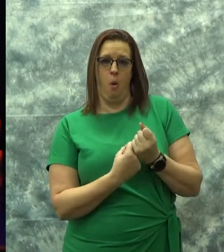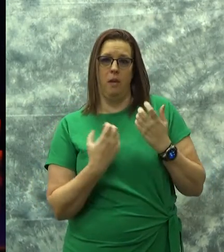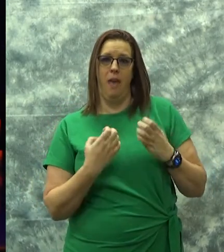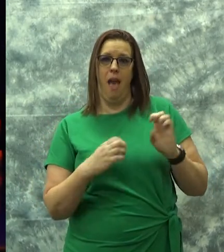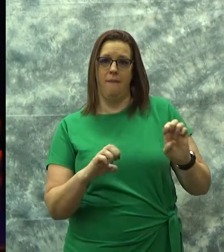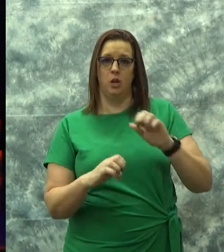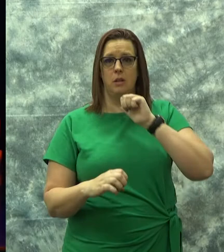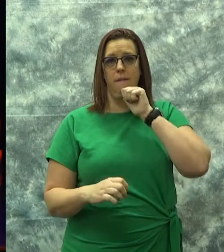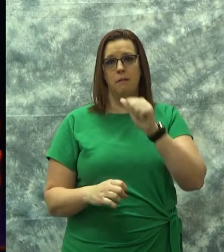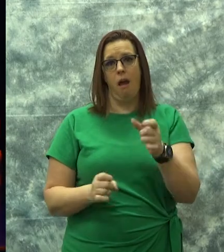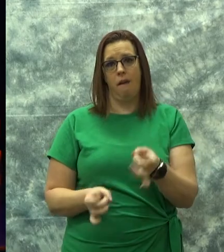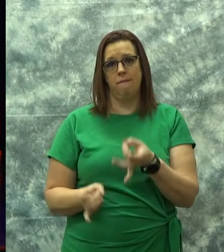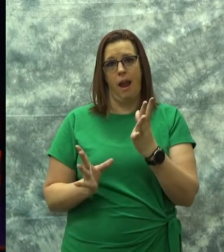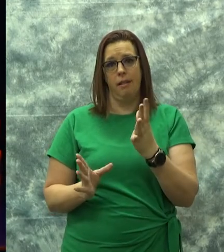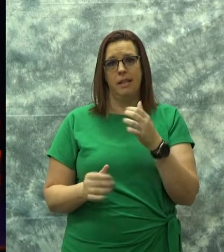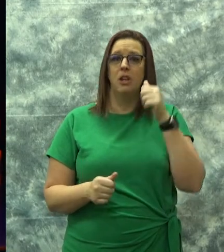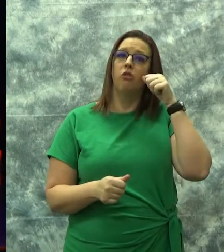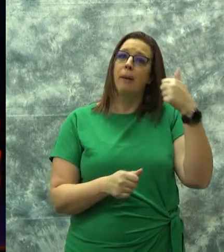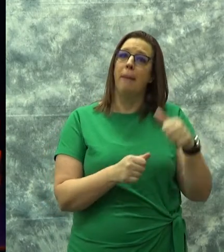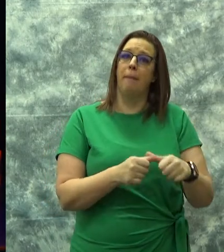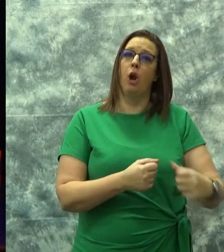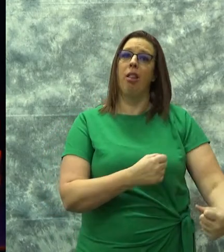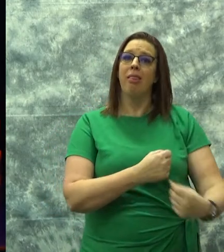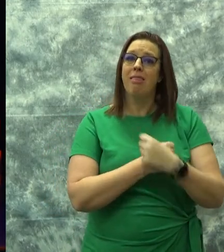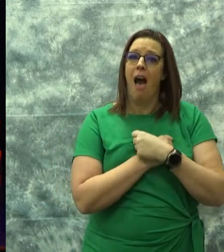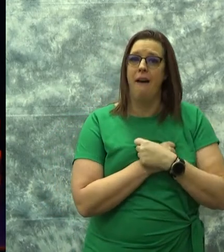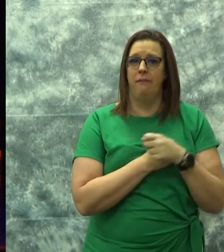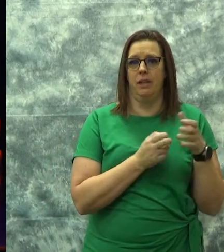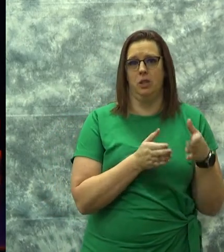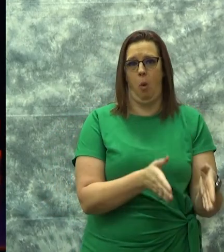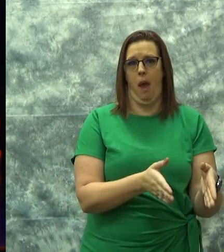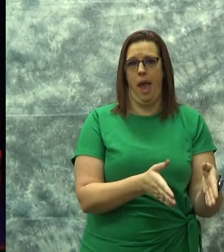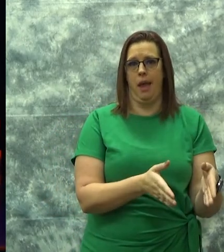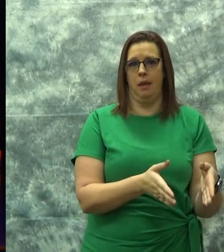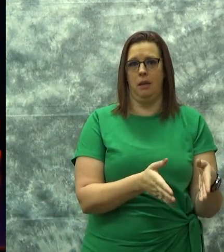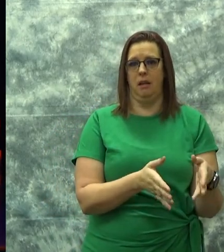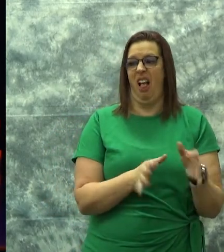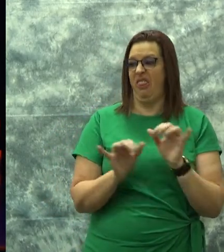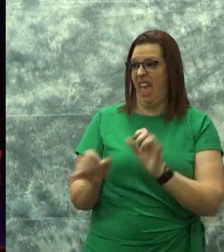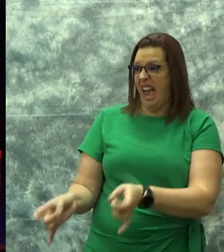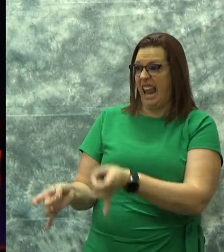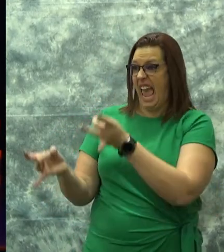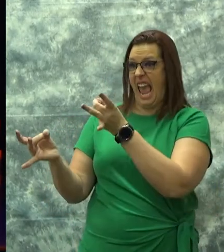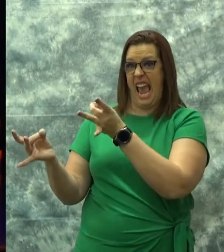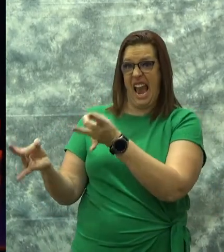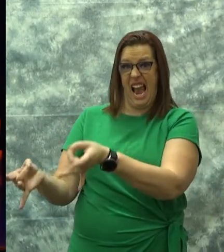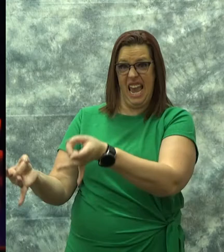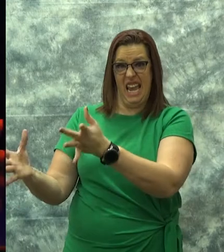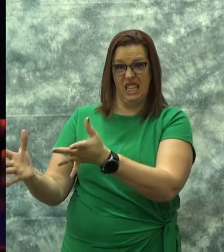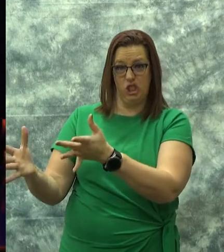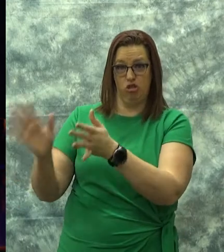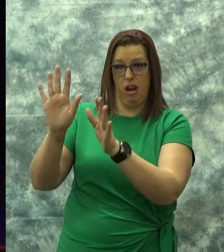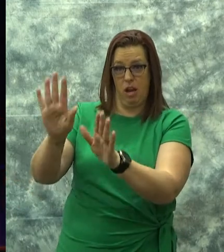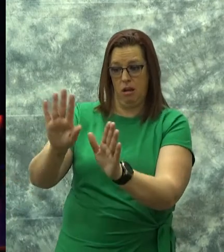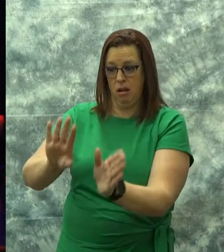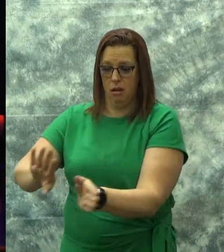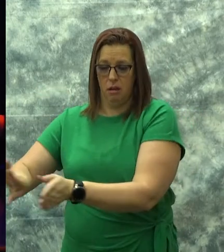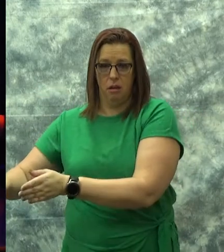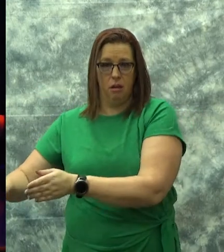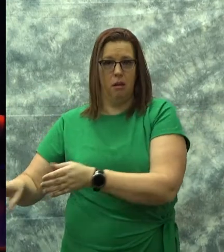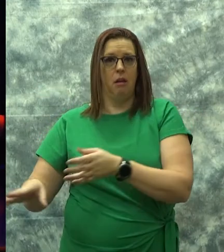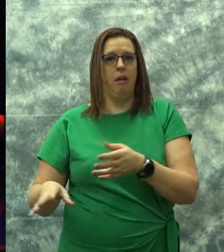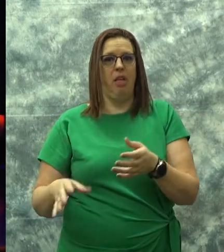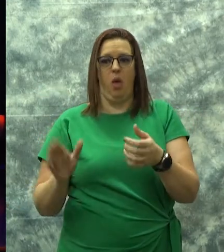nonviolence and to remember that love is the way, that hatred and putting people out of our hearts and those